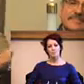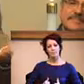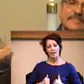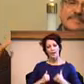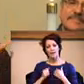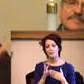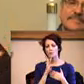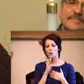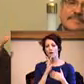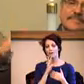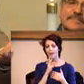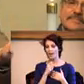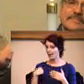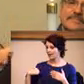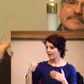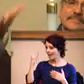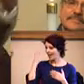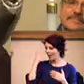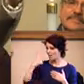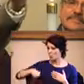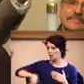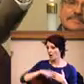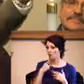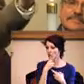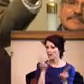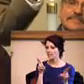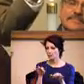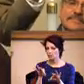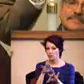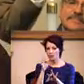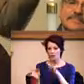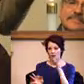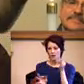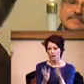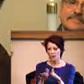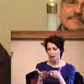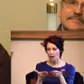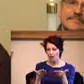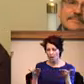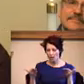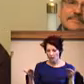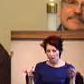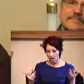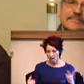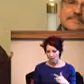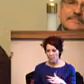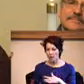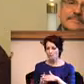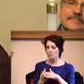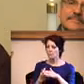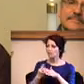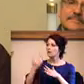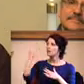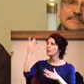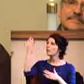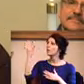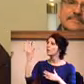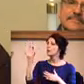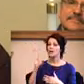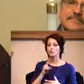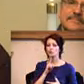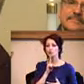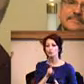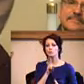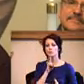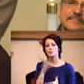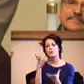unwrap that gift let's come up and let's just see that if we are truly truly wanting the